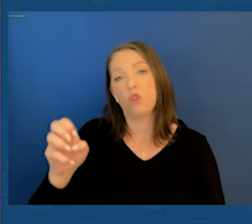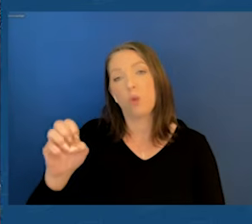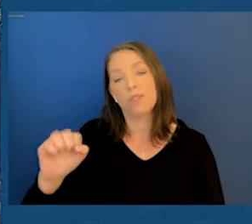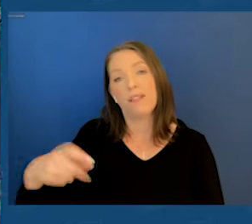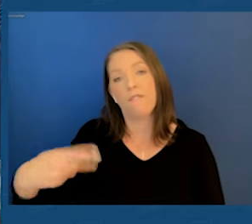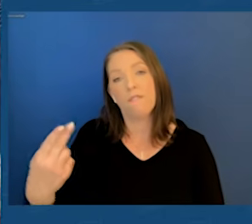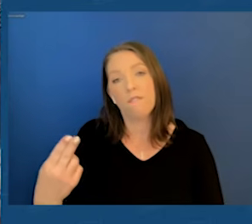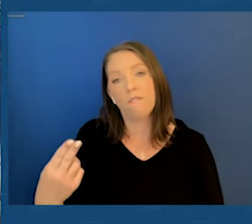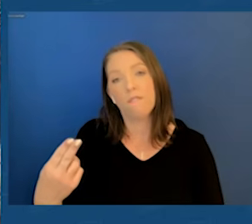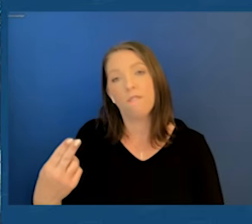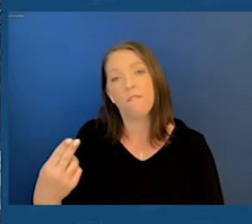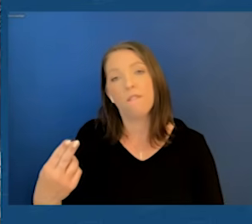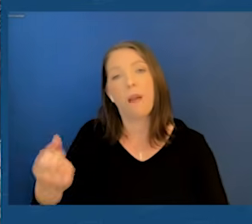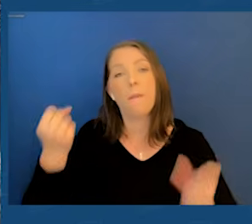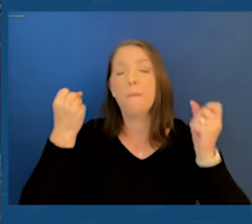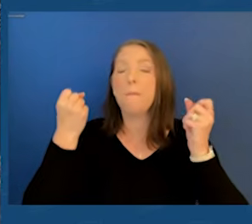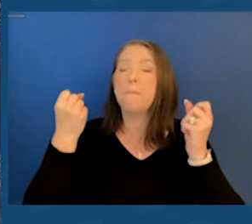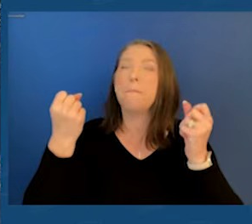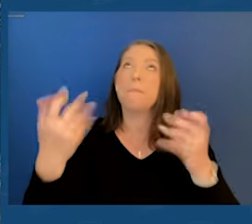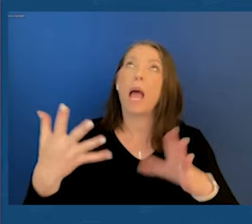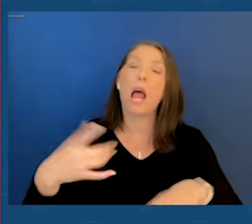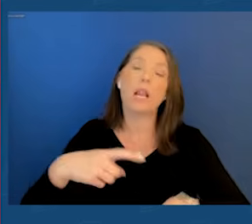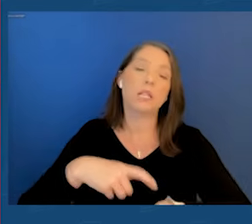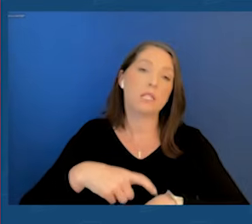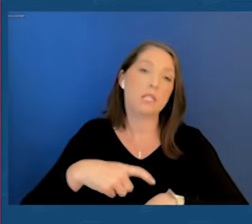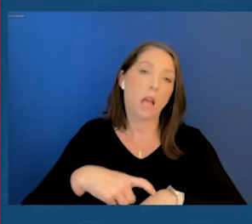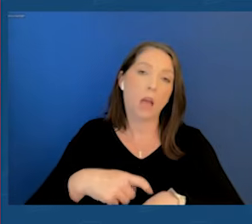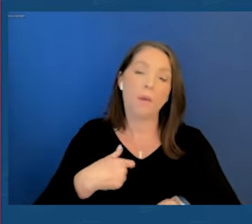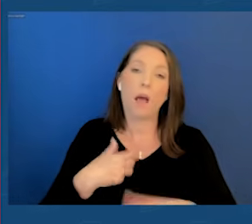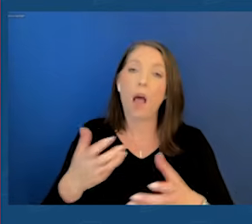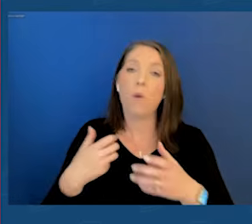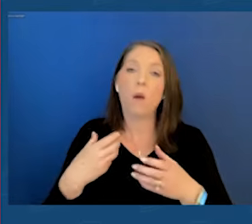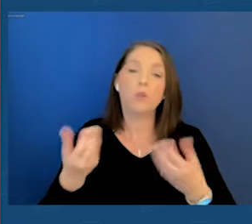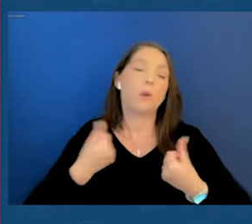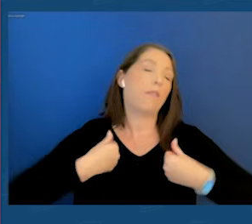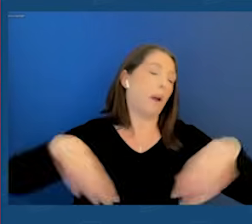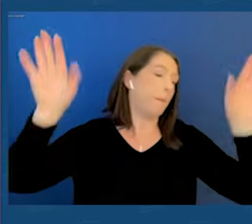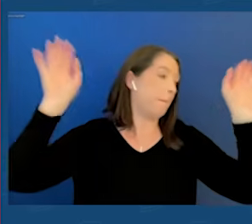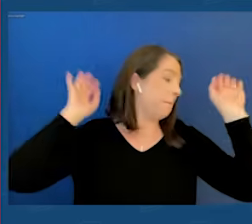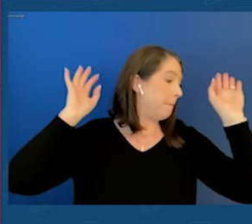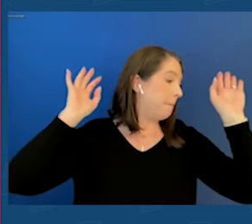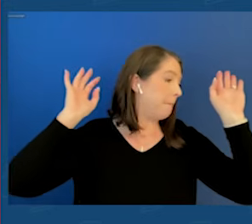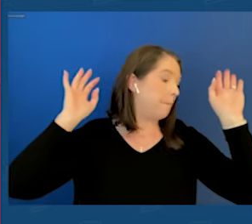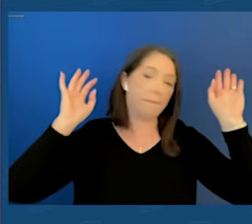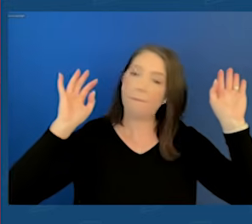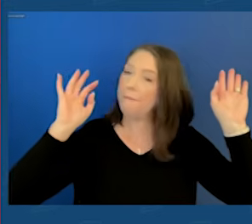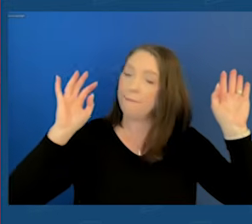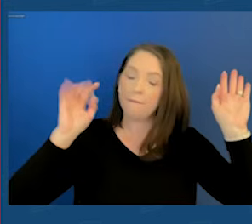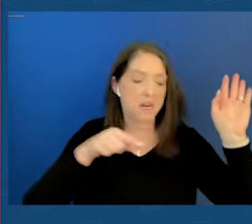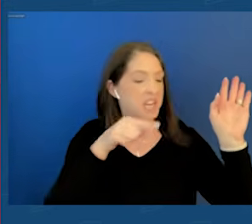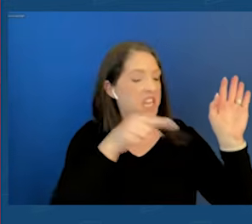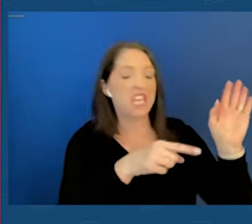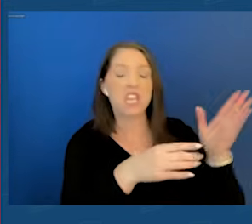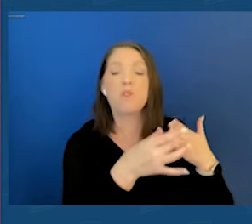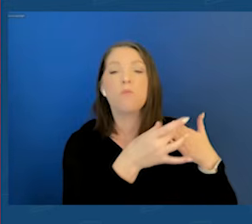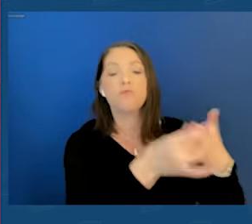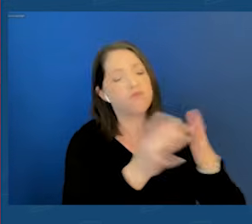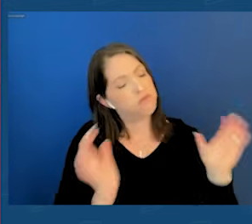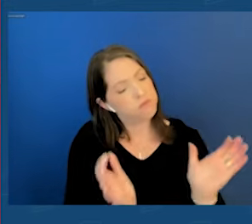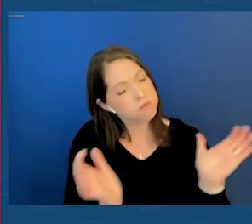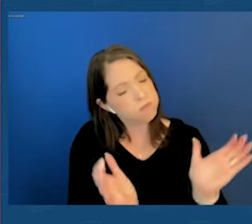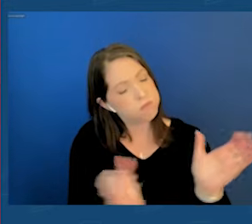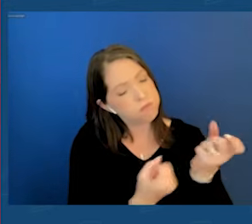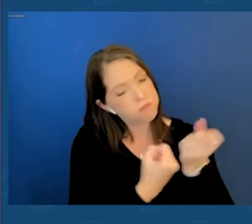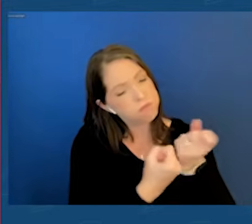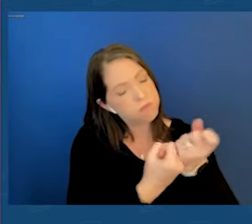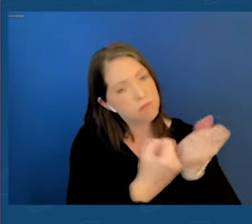There's many times I wanted to give up on this bill, but he kept us going. And I do want to acknowledge